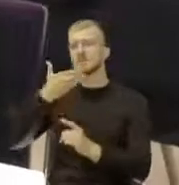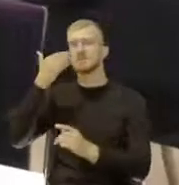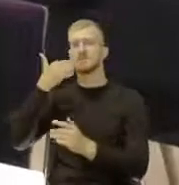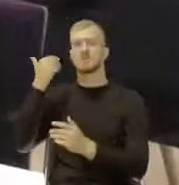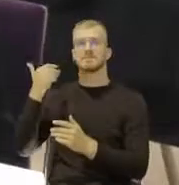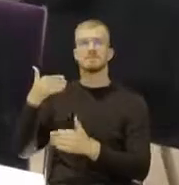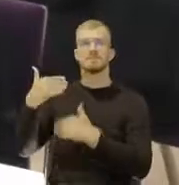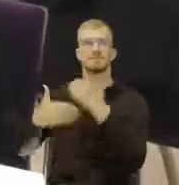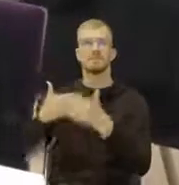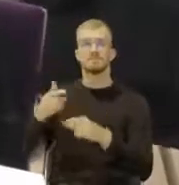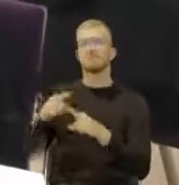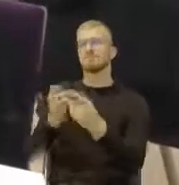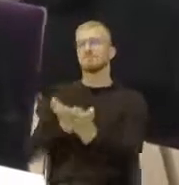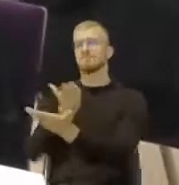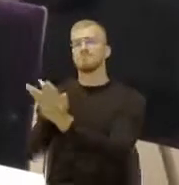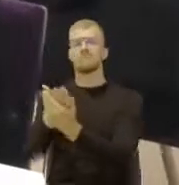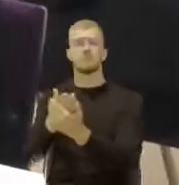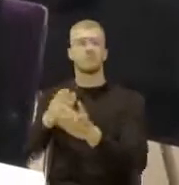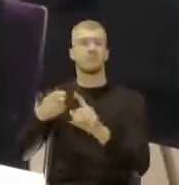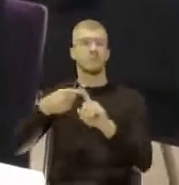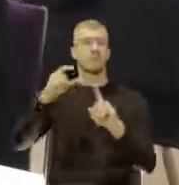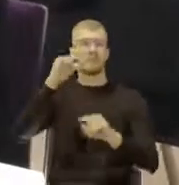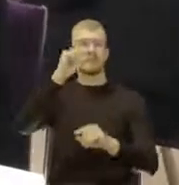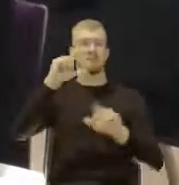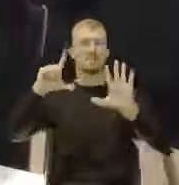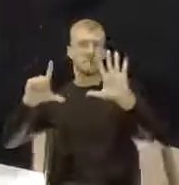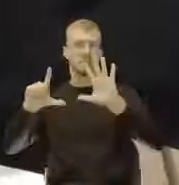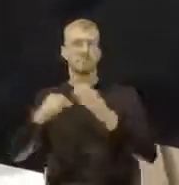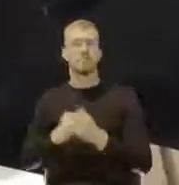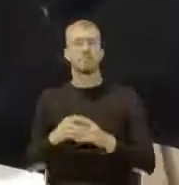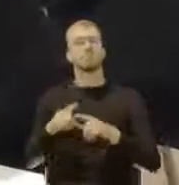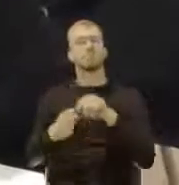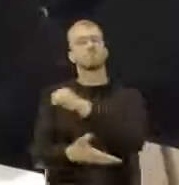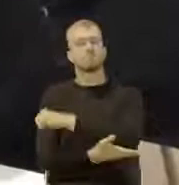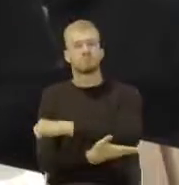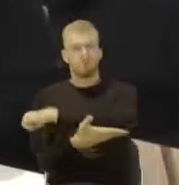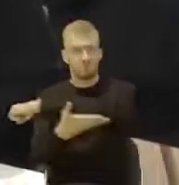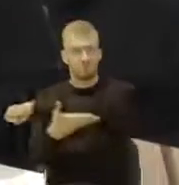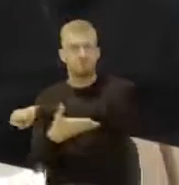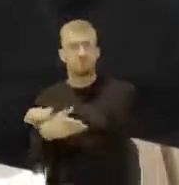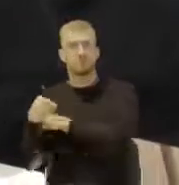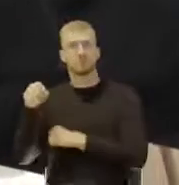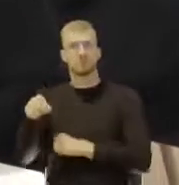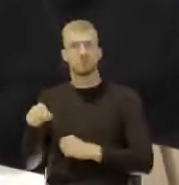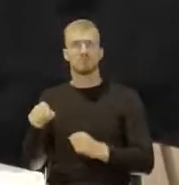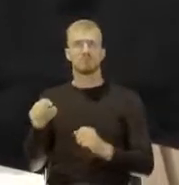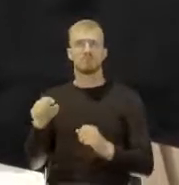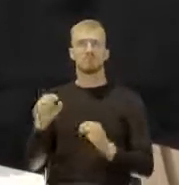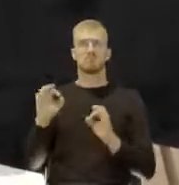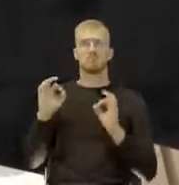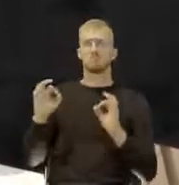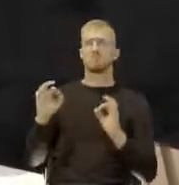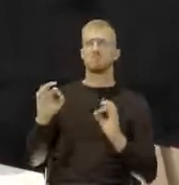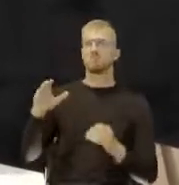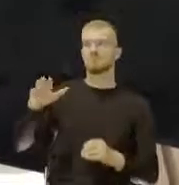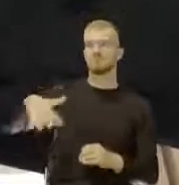governance, international knowledge sharing, and stronger financial and planning capacities at the local level. But of course,